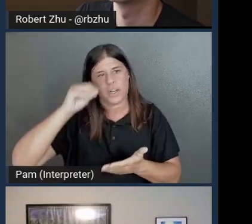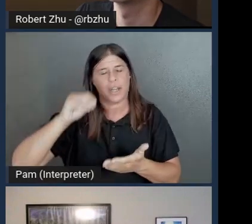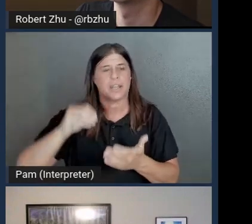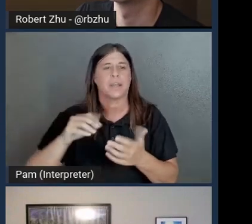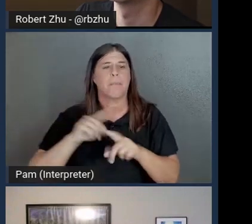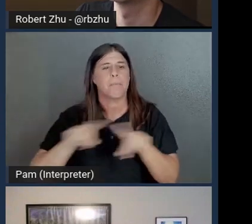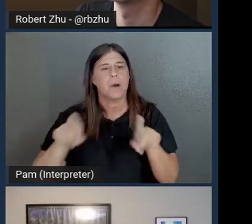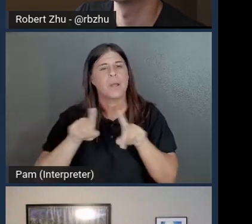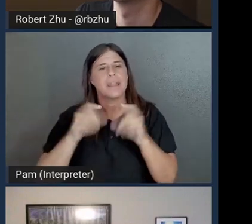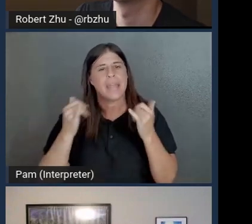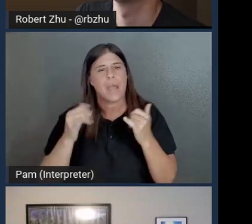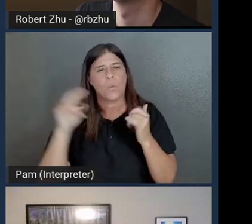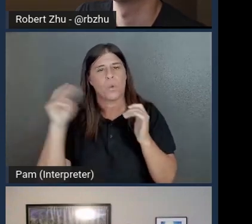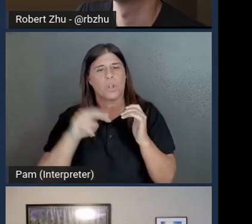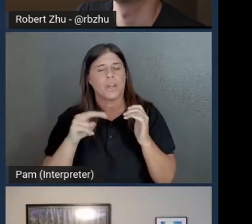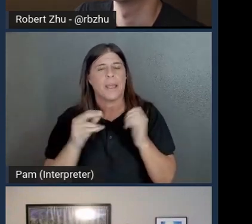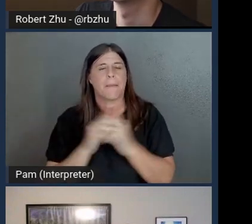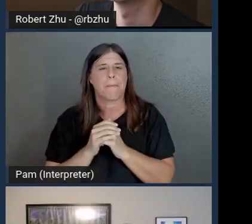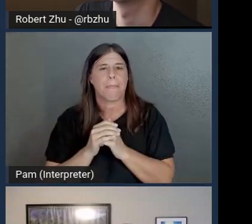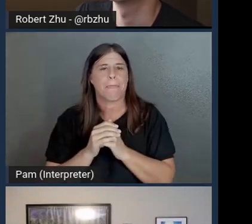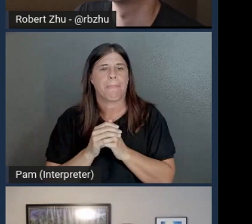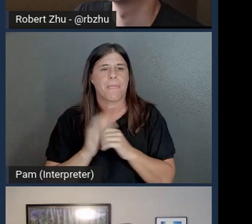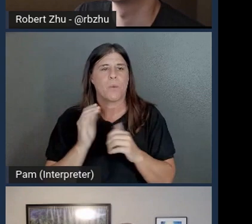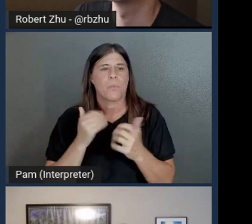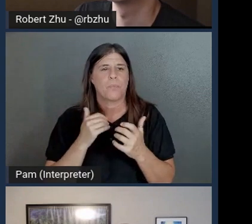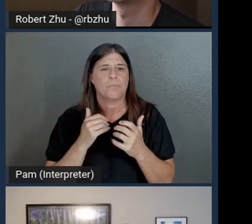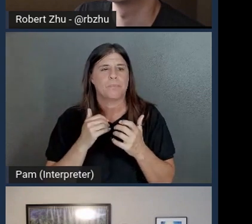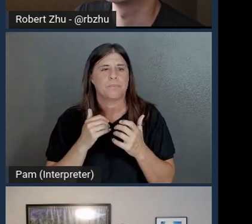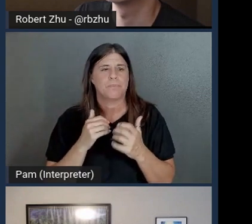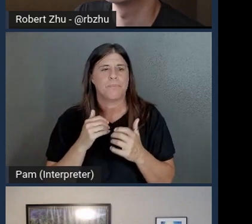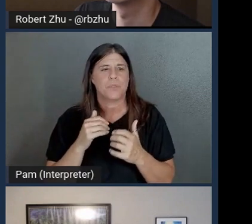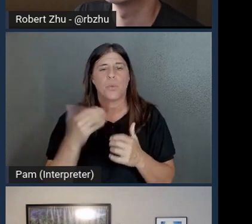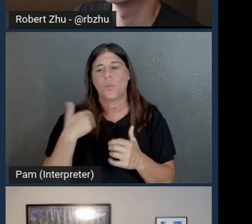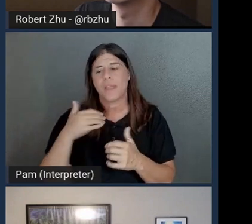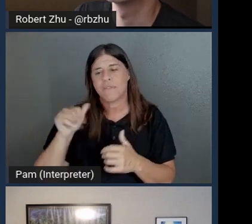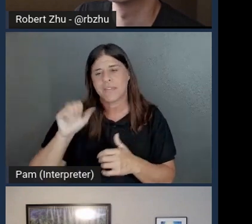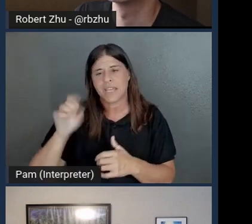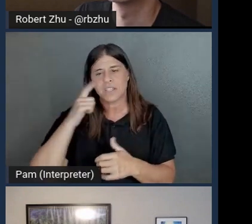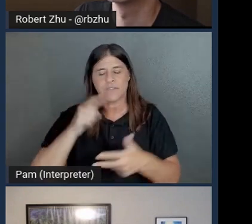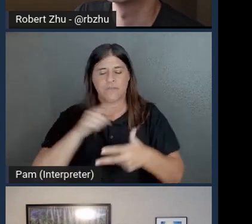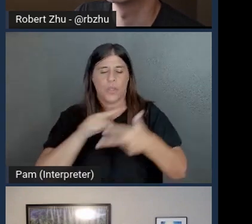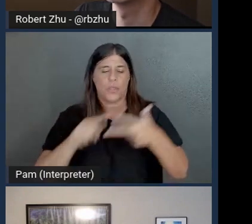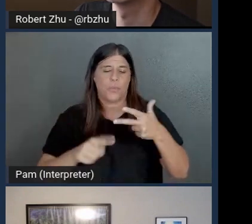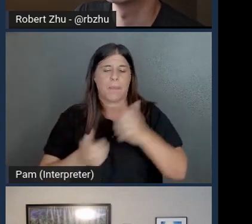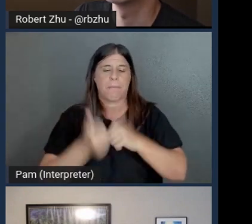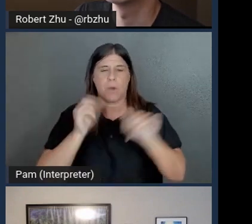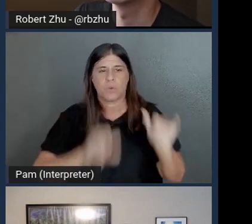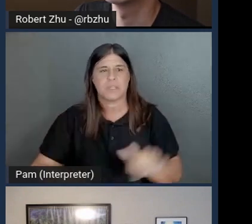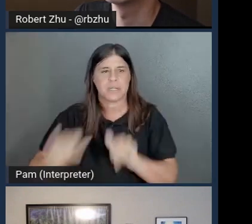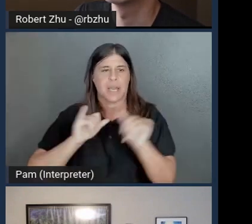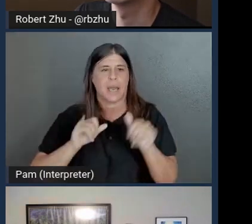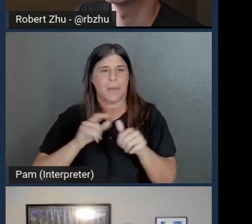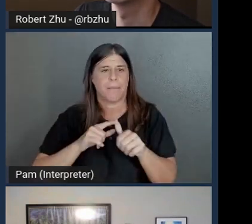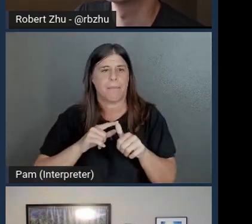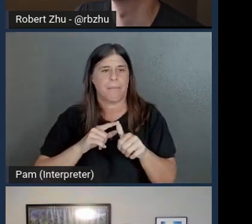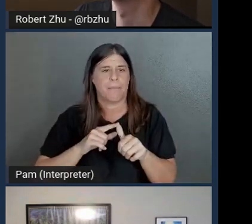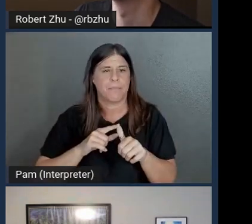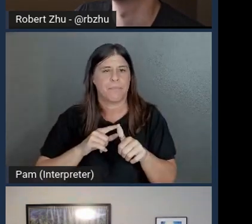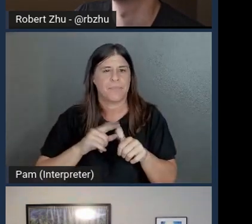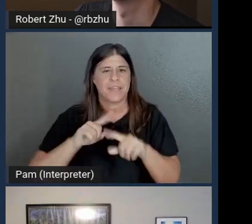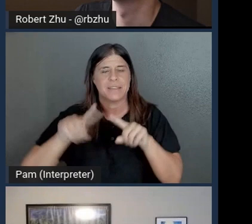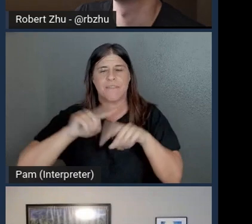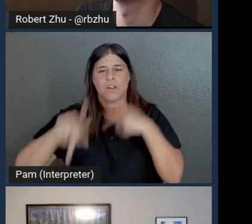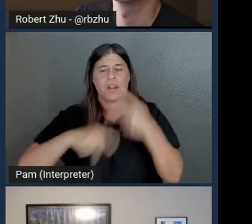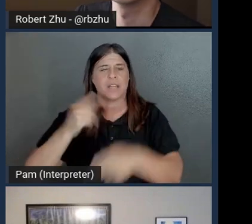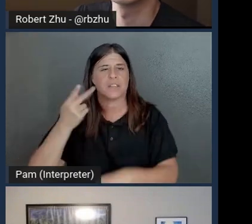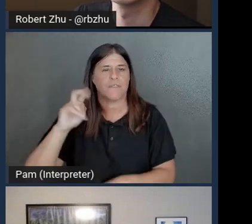what we're going to look at today is we're going to look at, we have a set of use cases out there for our three most common use cases, being fraud graphs, knowledge graphs, and identity graphs.